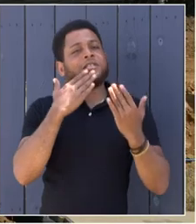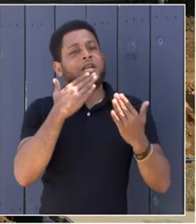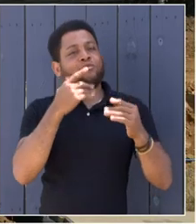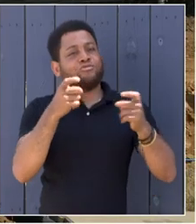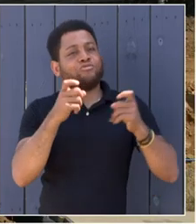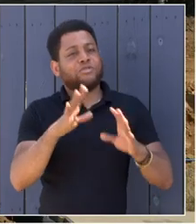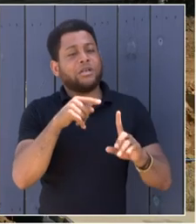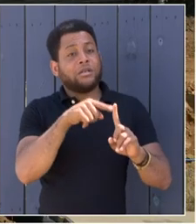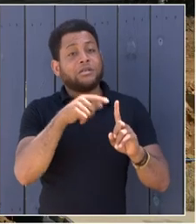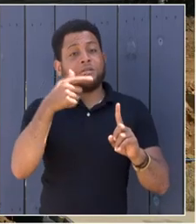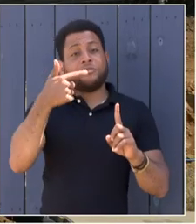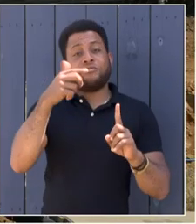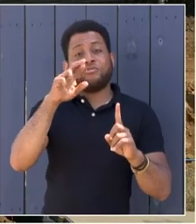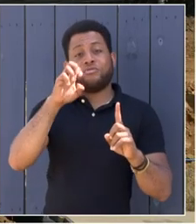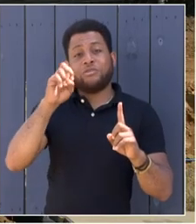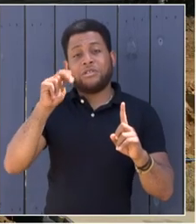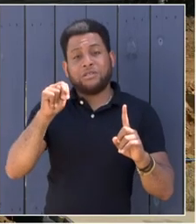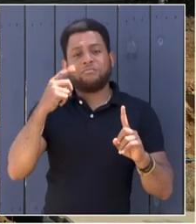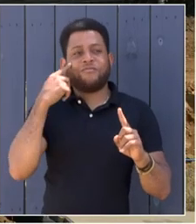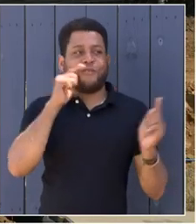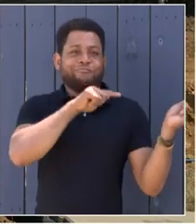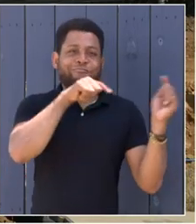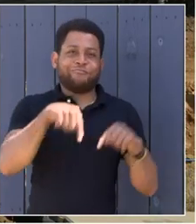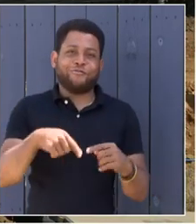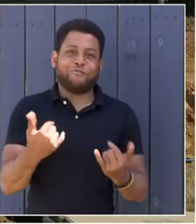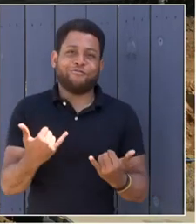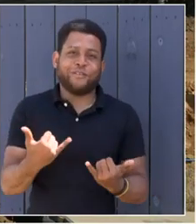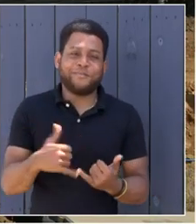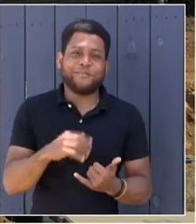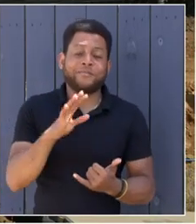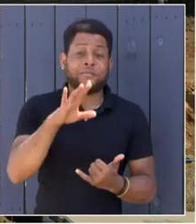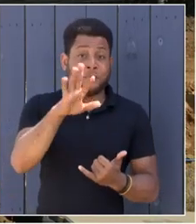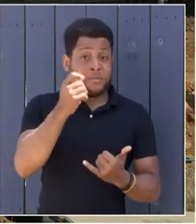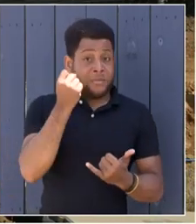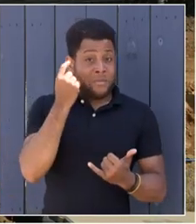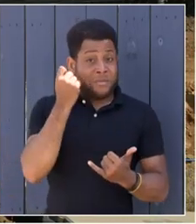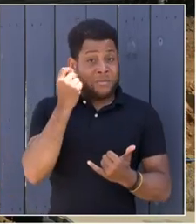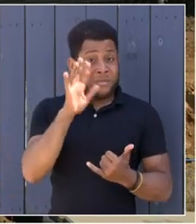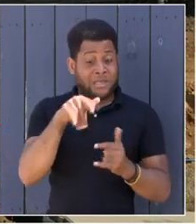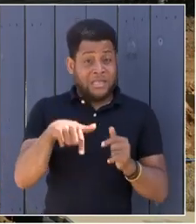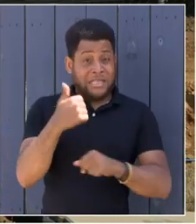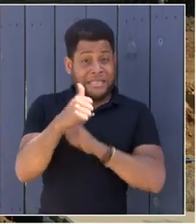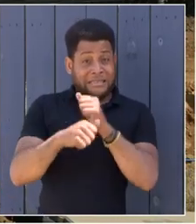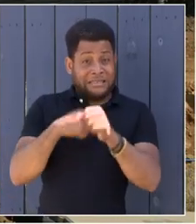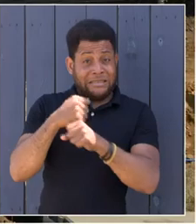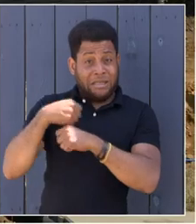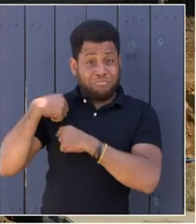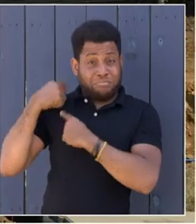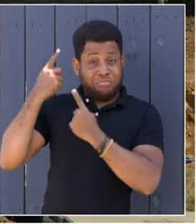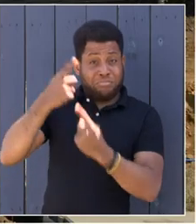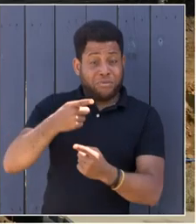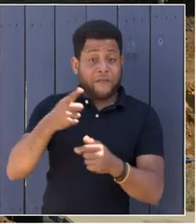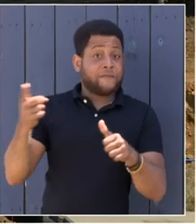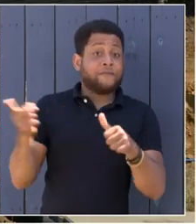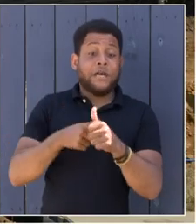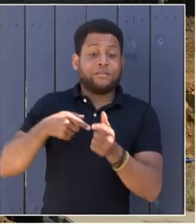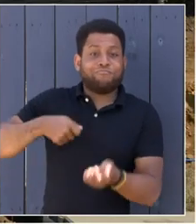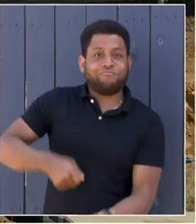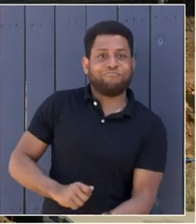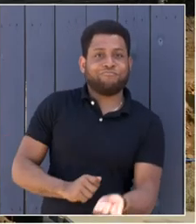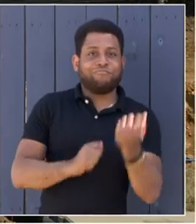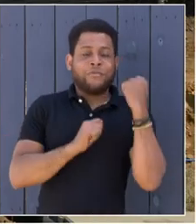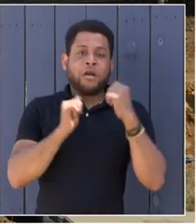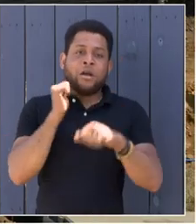been 10 years since we broke ground here. We've celebrated, as you heard from Leticia,